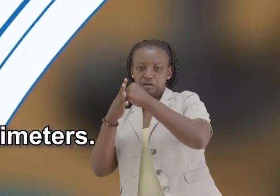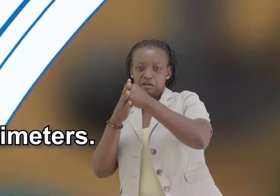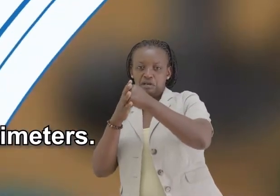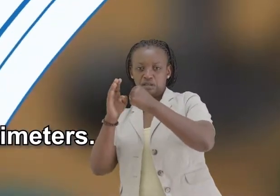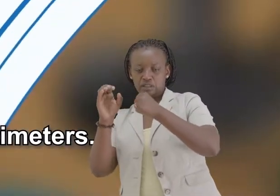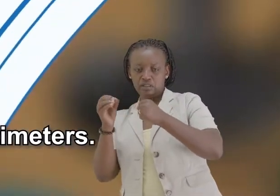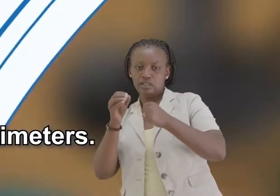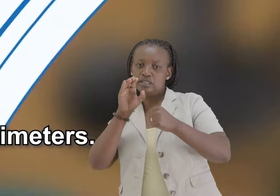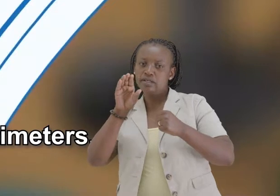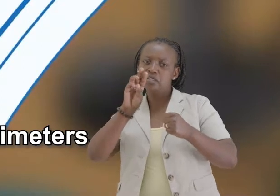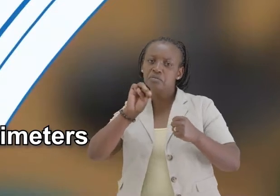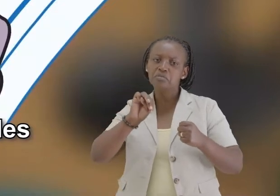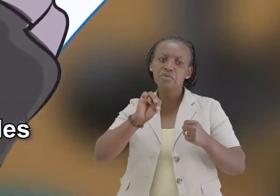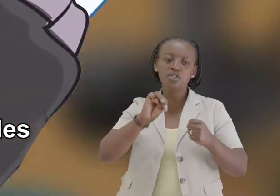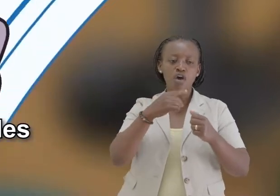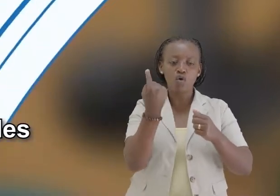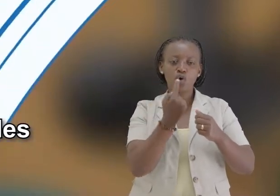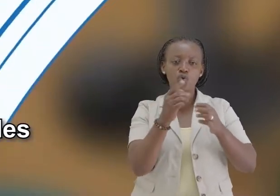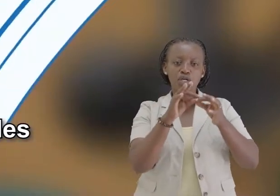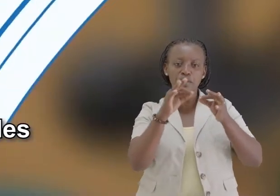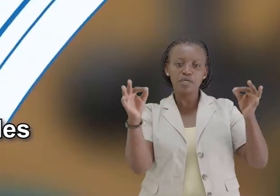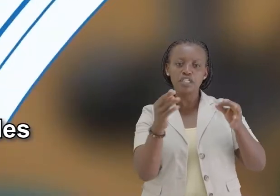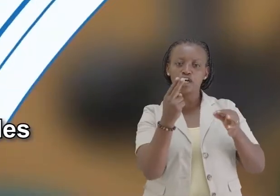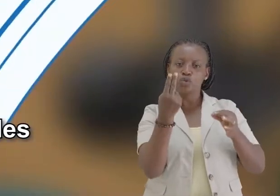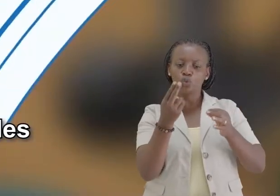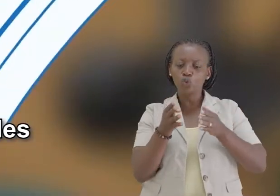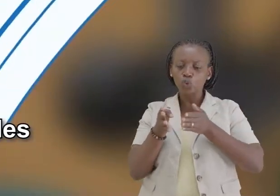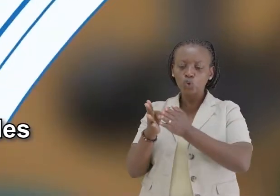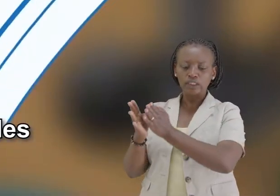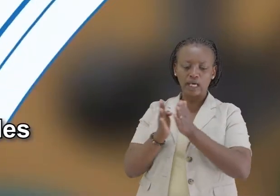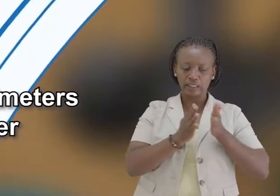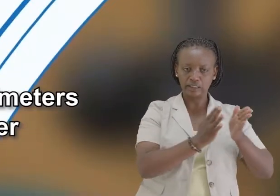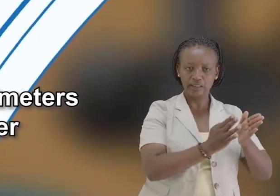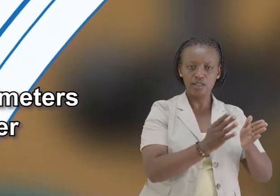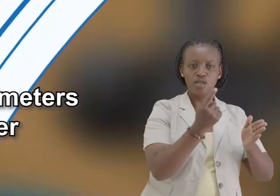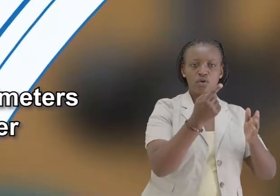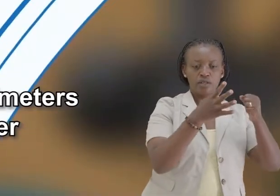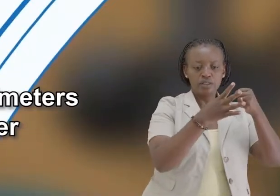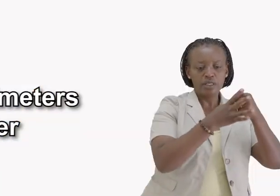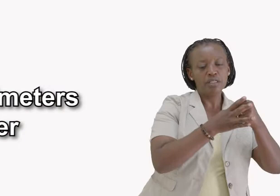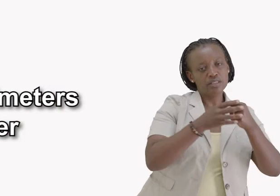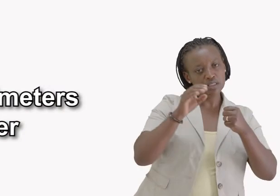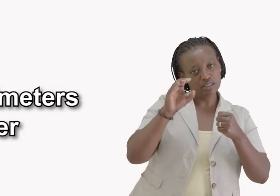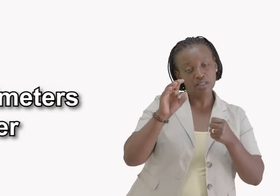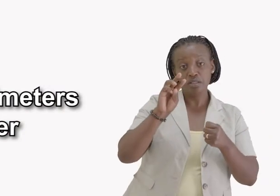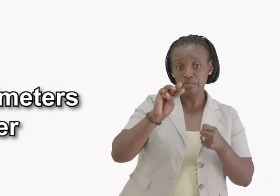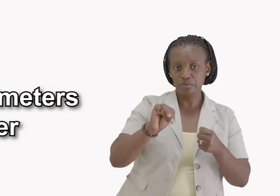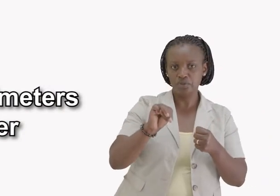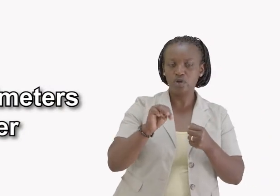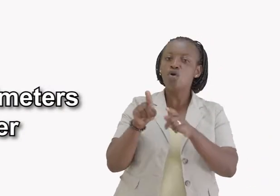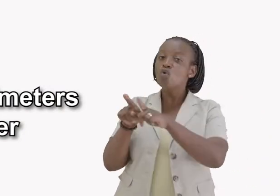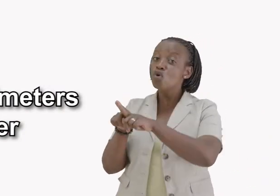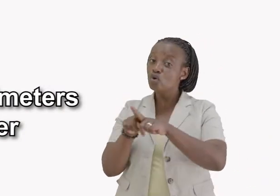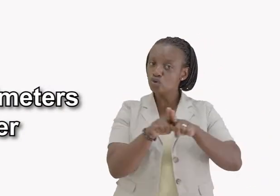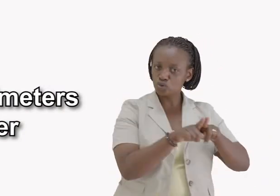190 centimeters. We only measured two sides. 190